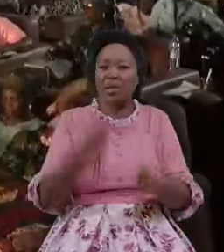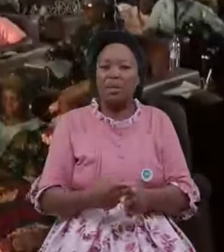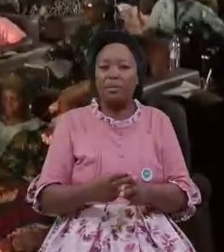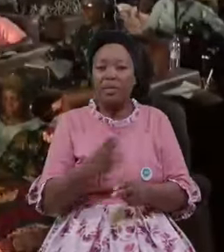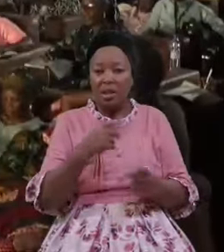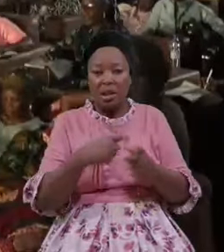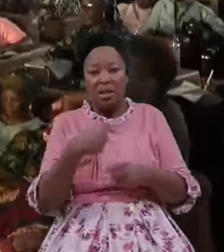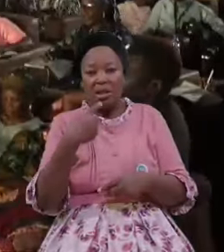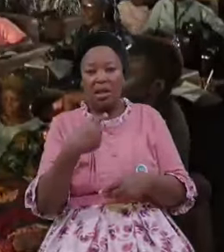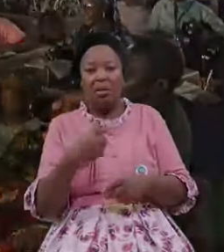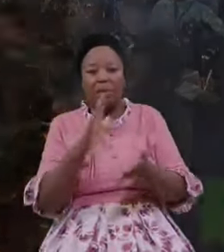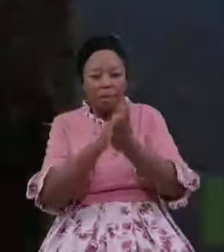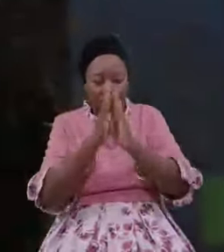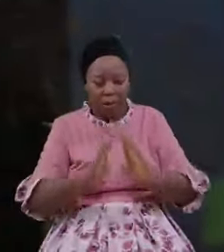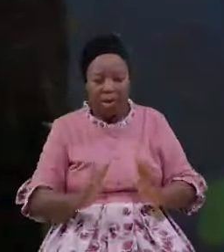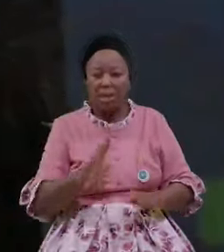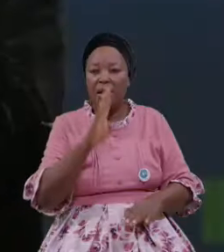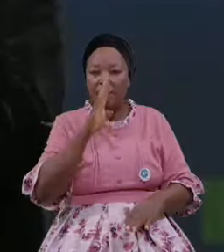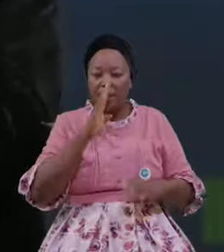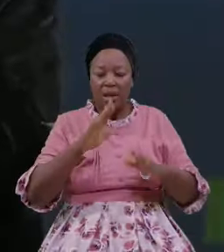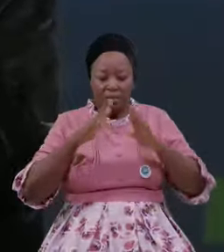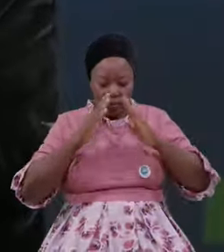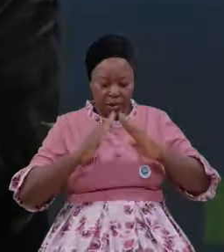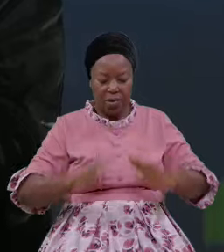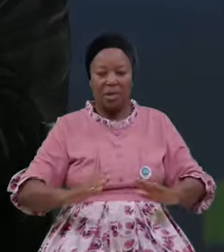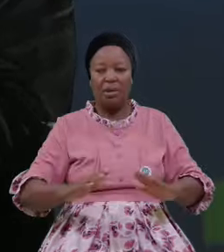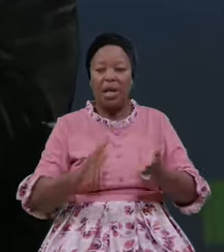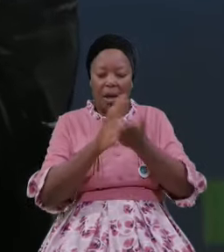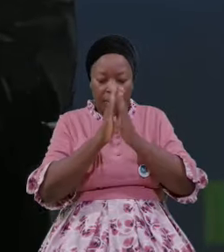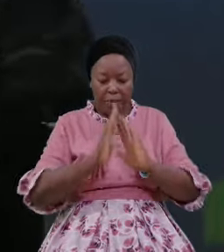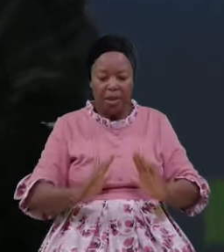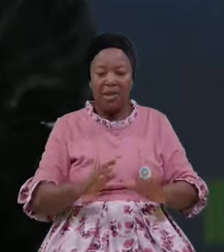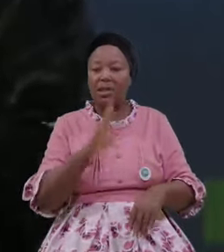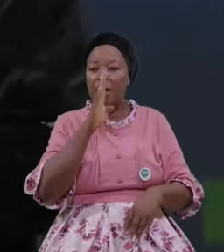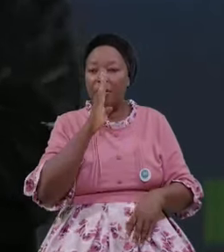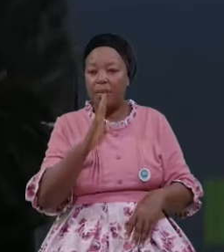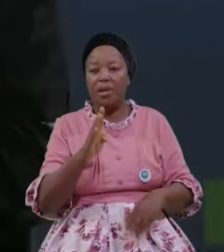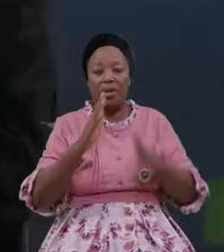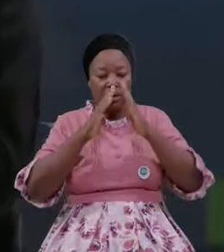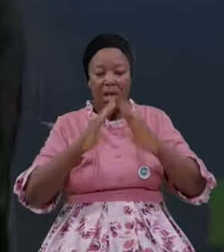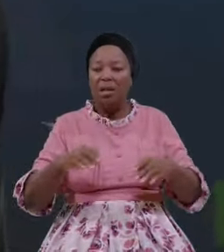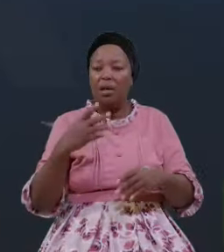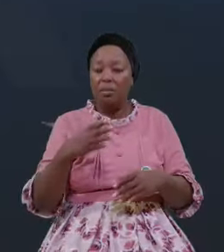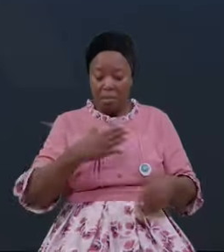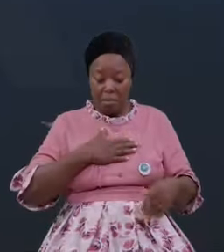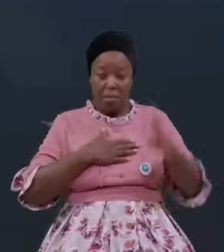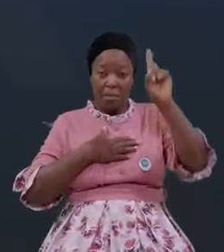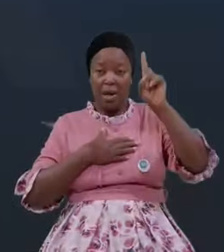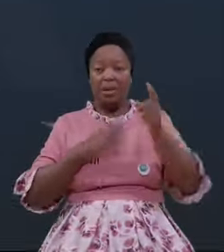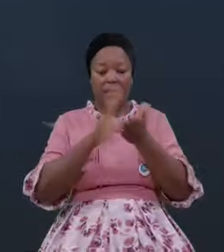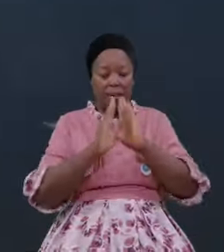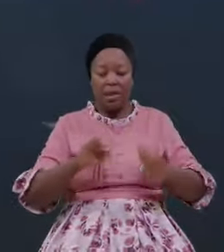peace be still. Peace, peace, my peace I give unto